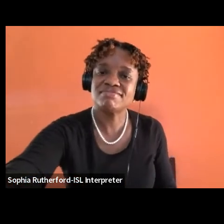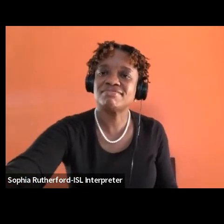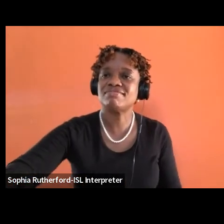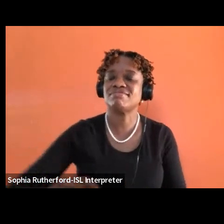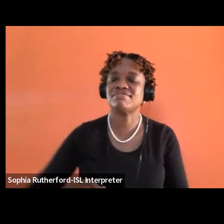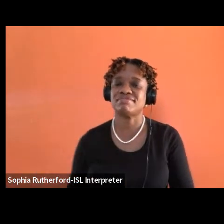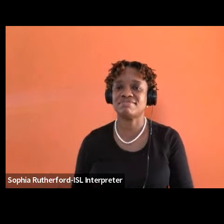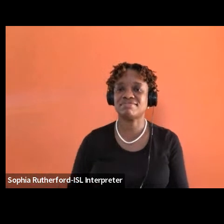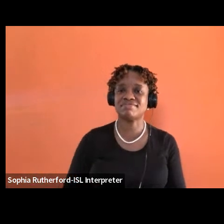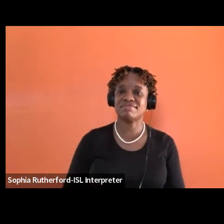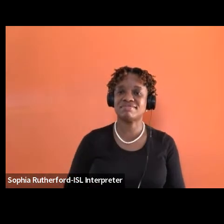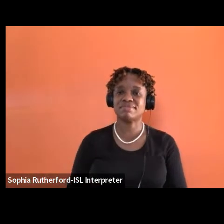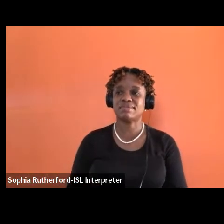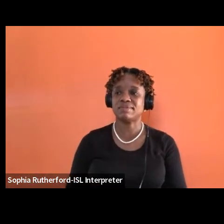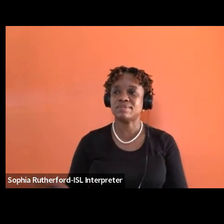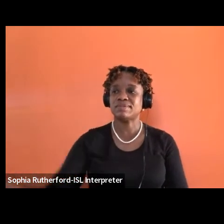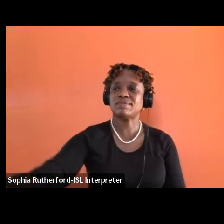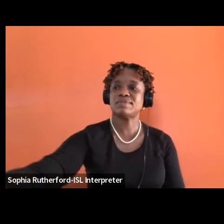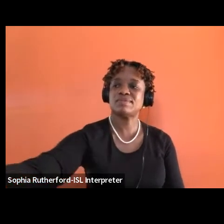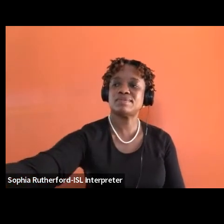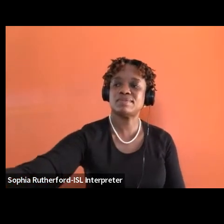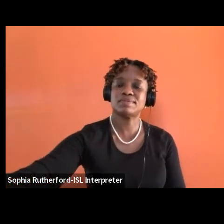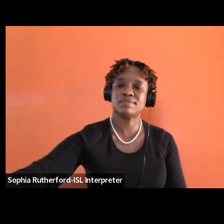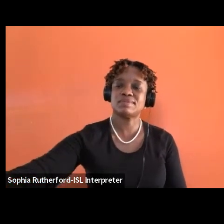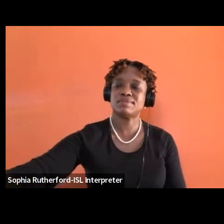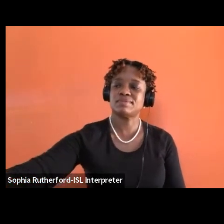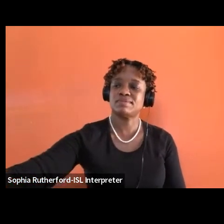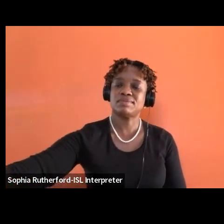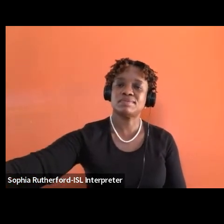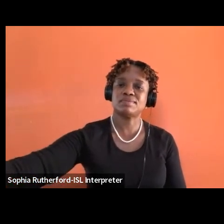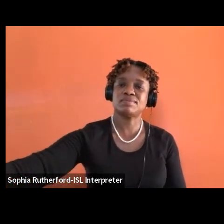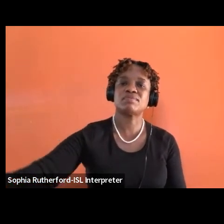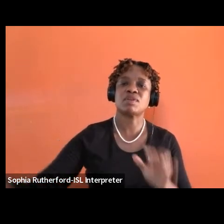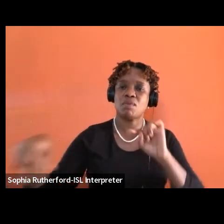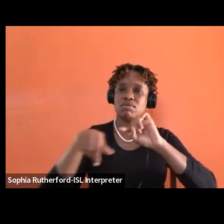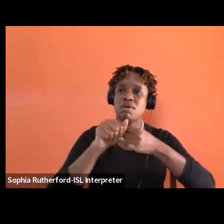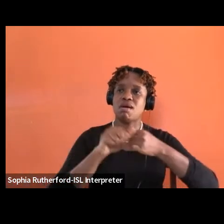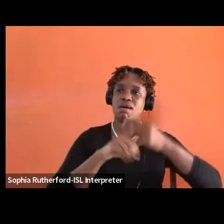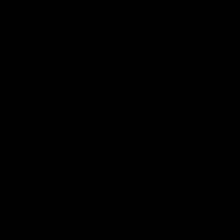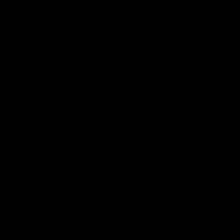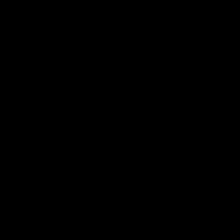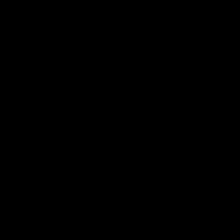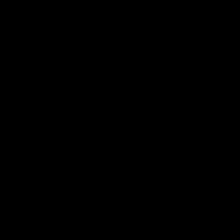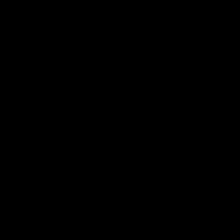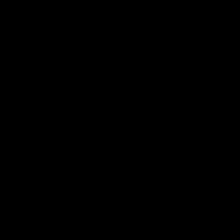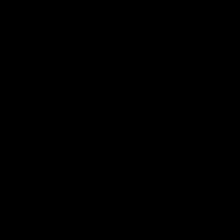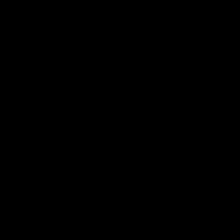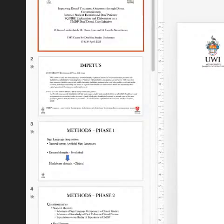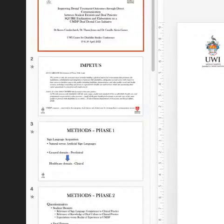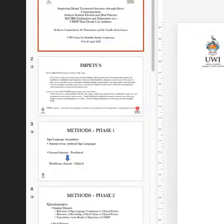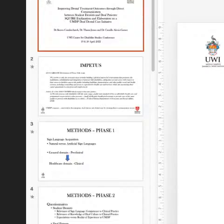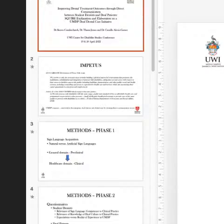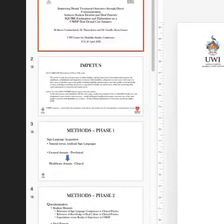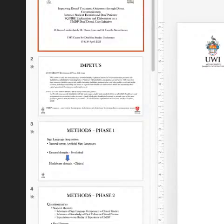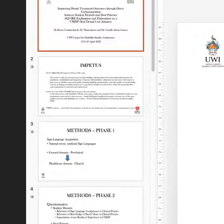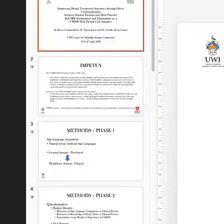All right, so I will be starting the presentation,